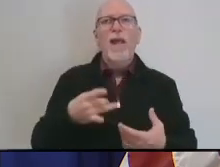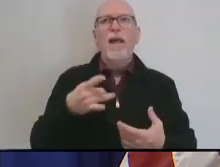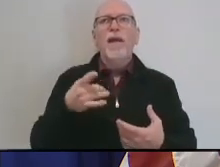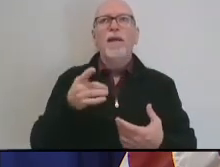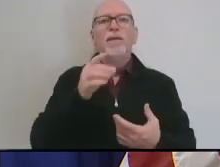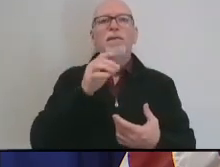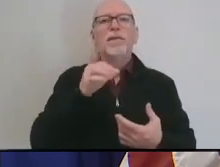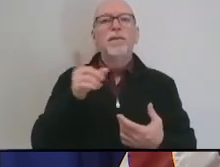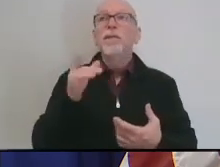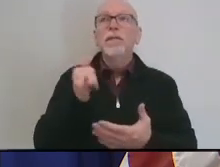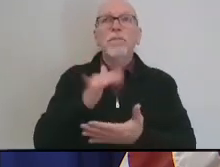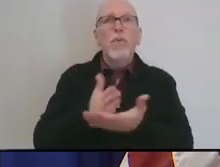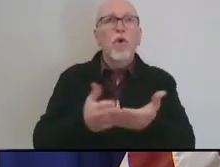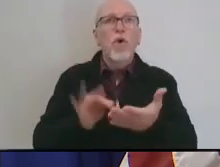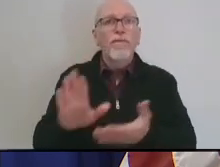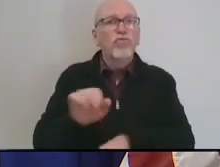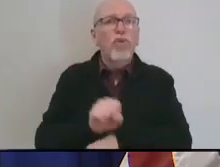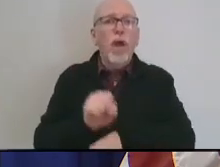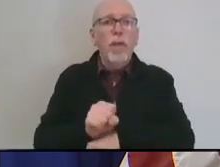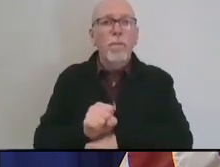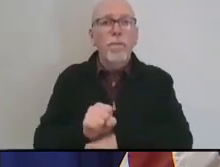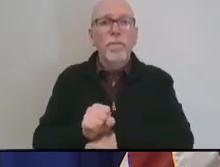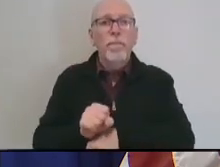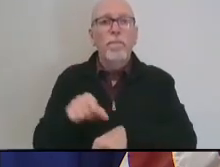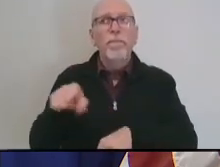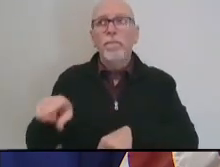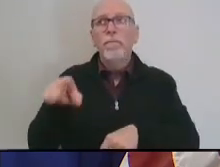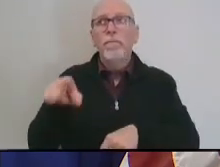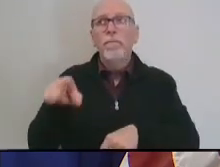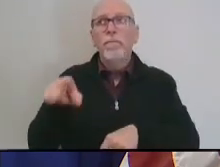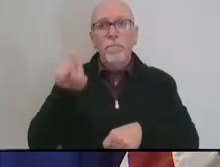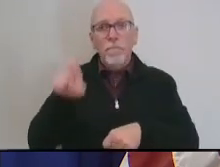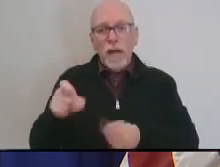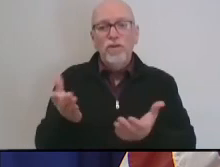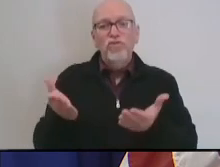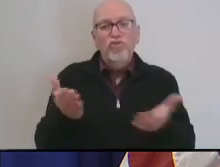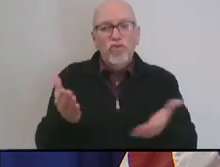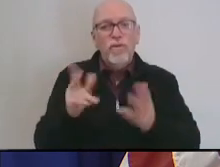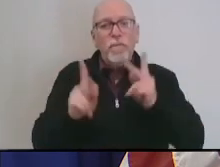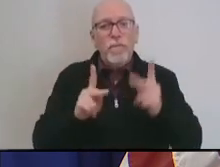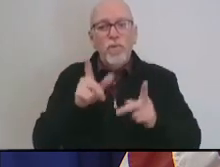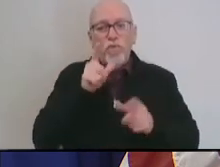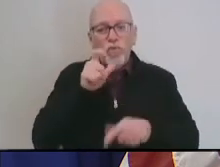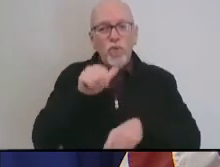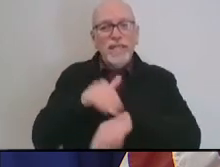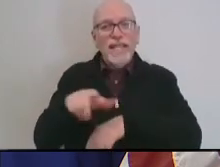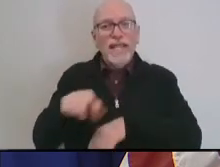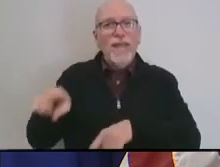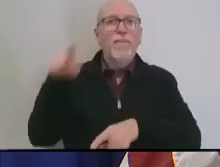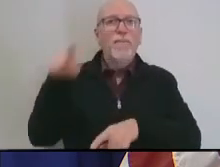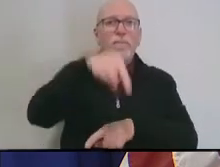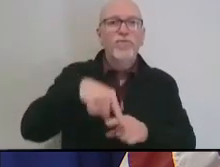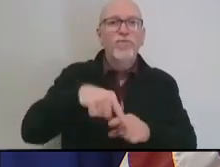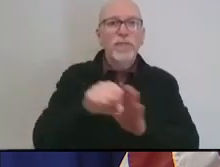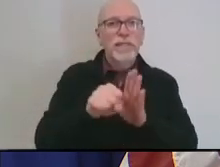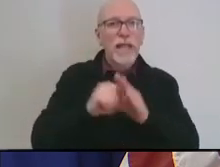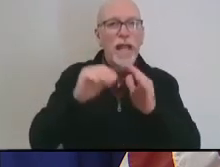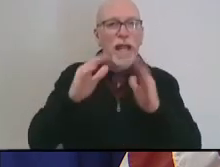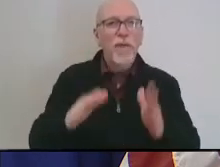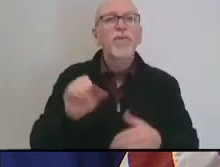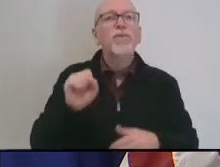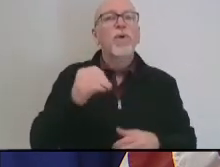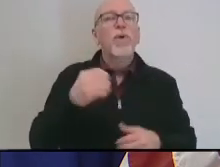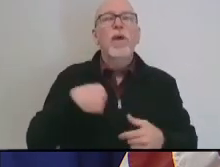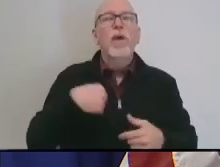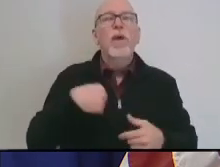part of their job. They serve the citizens who sent them to the State House. So I'm very understanding of